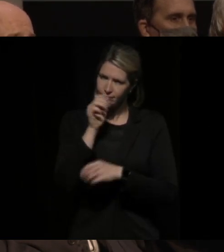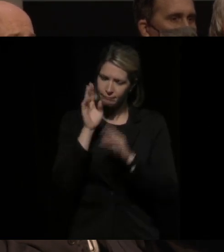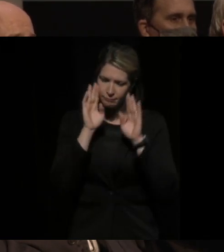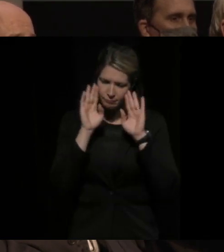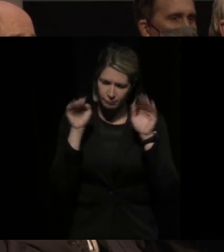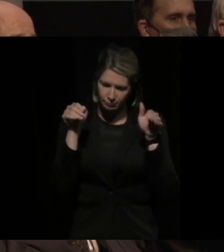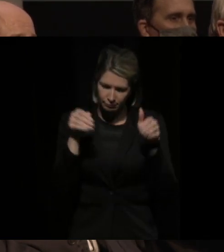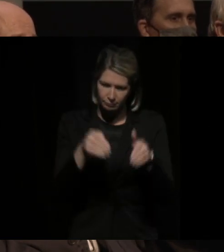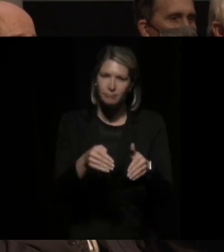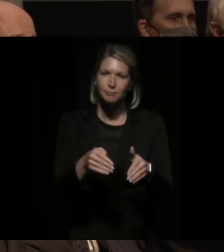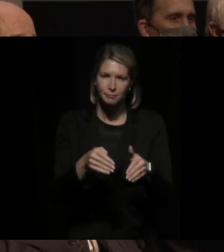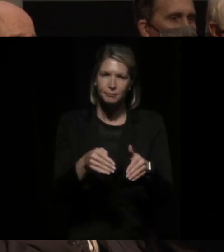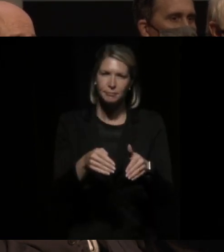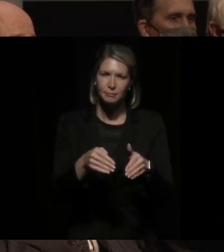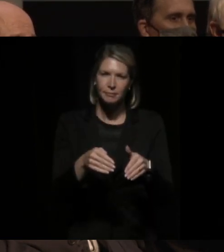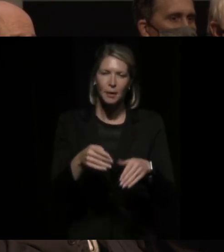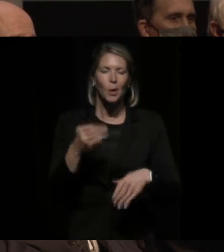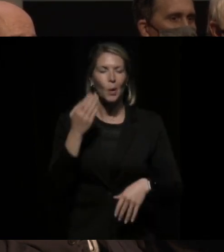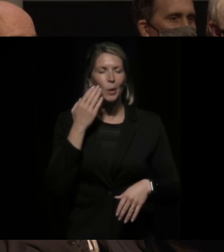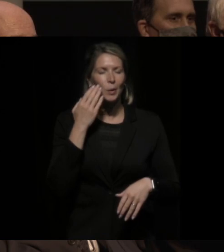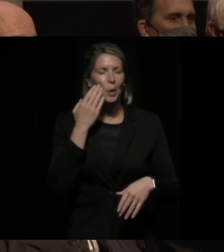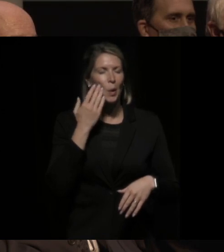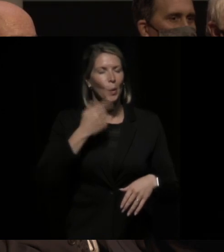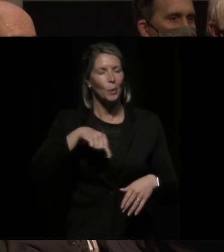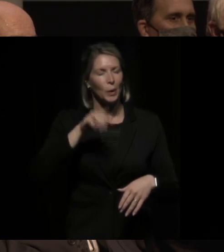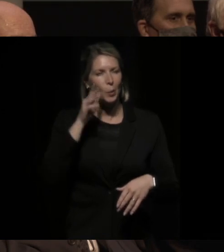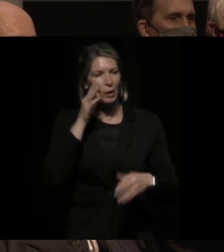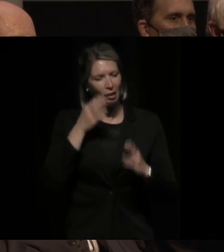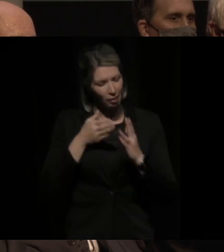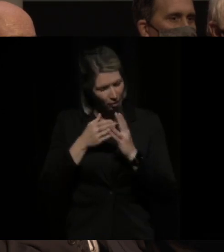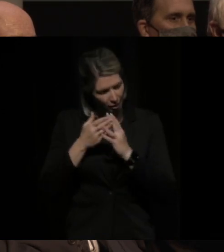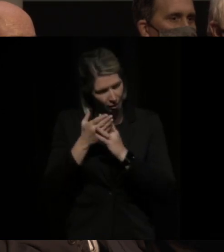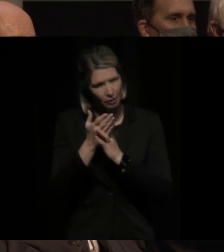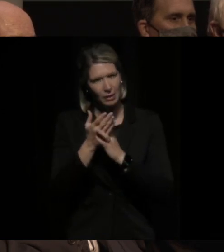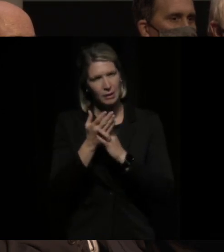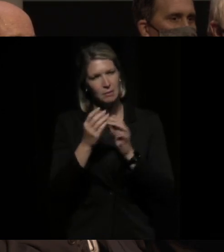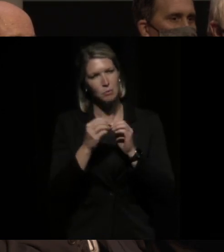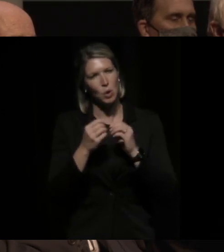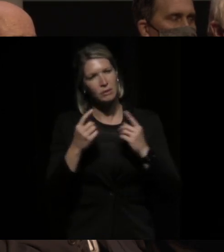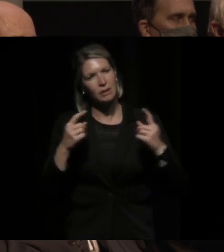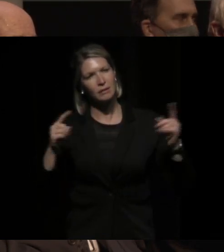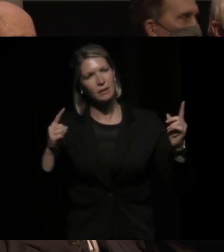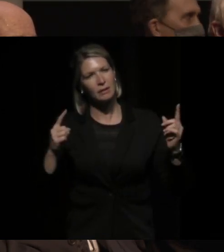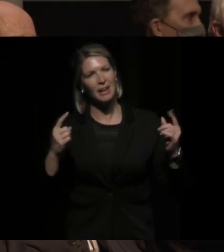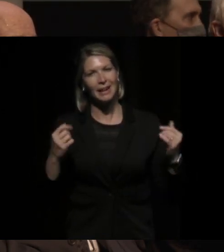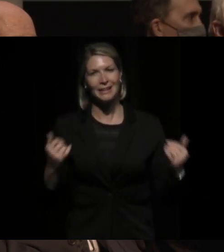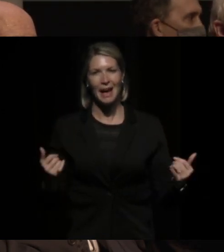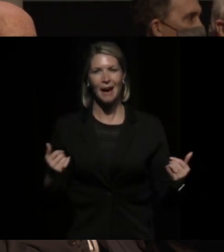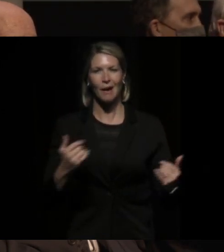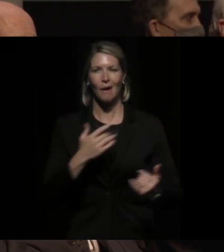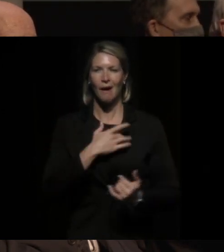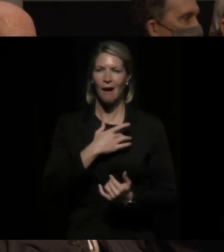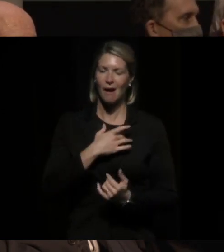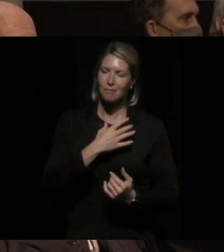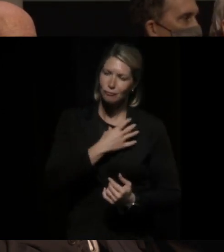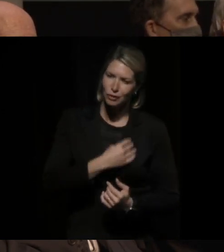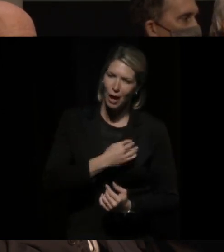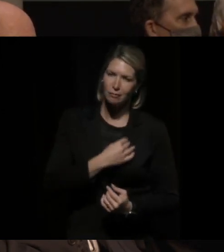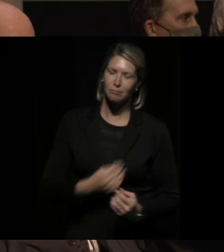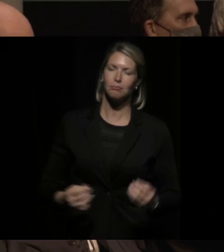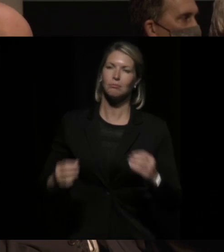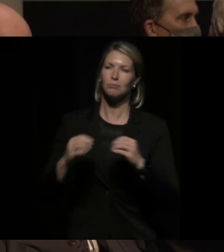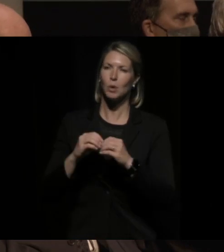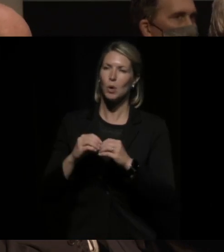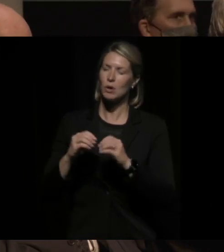from this pandemic, because of each and every one of you, a more caring, more compassionate, and stronger